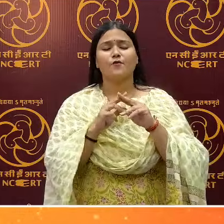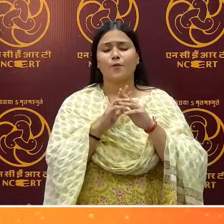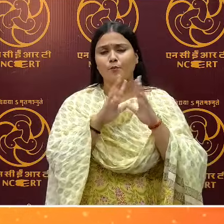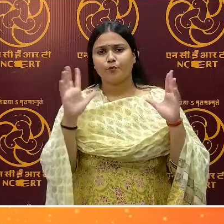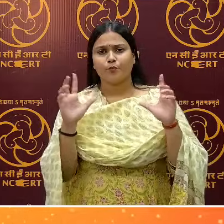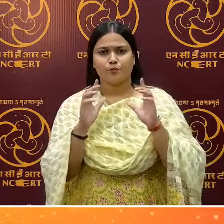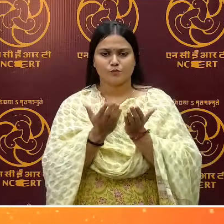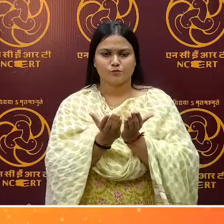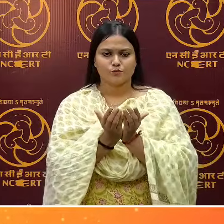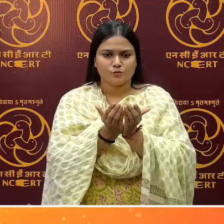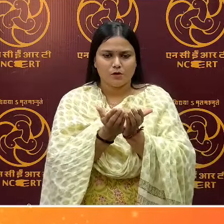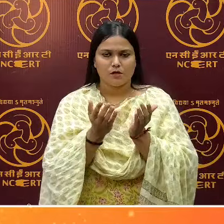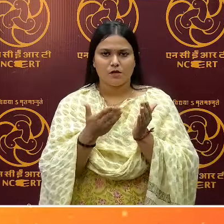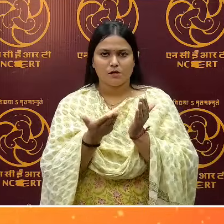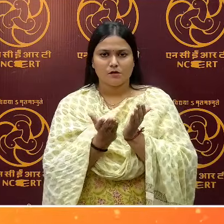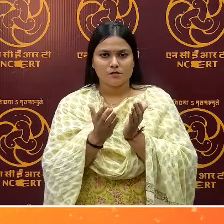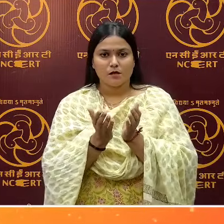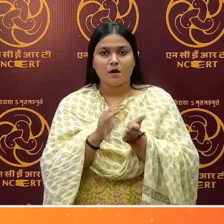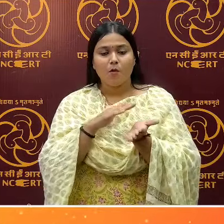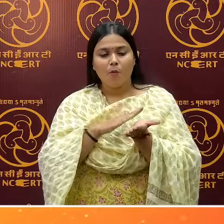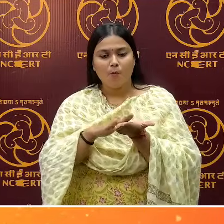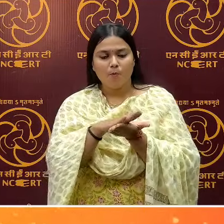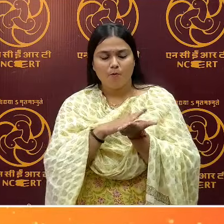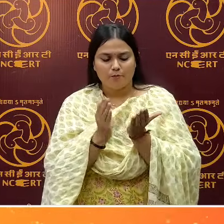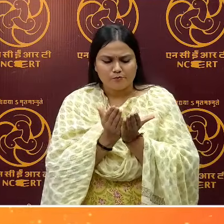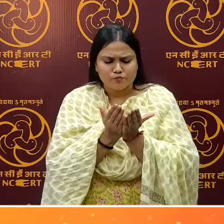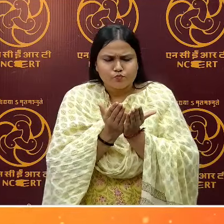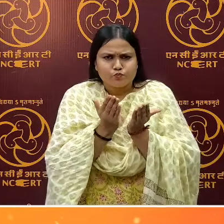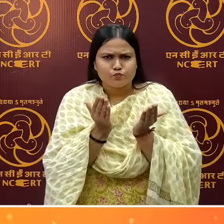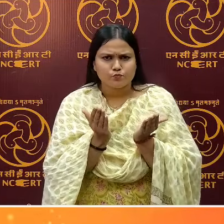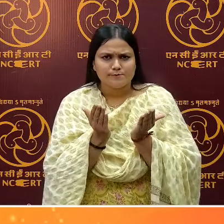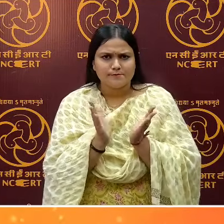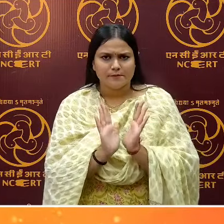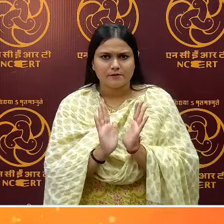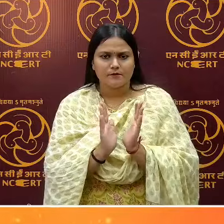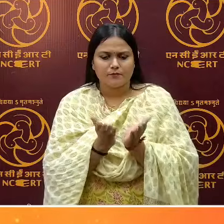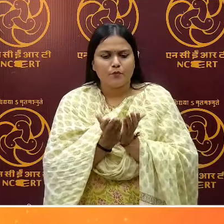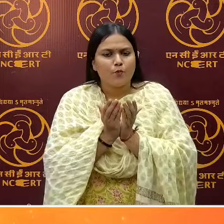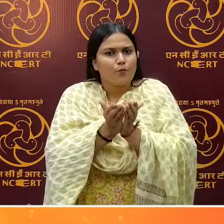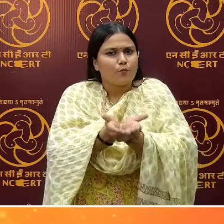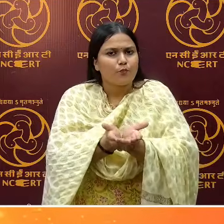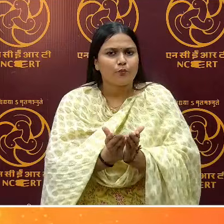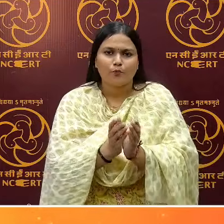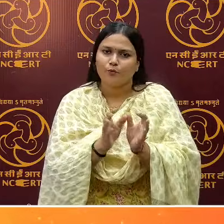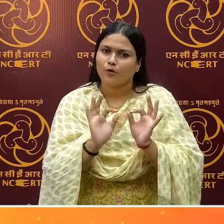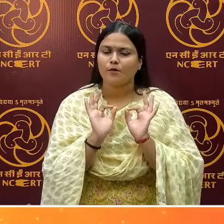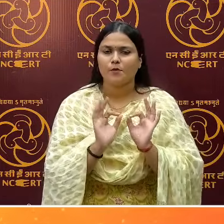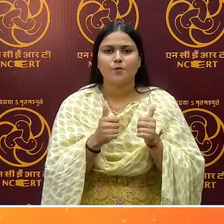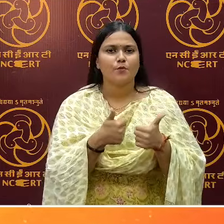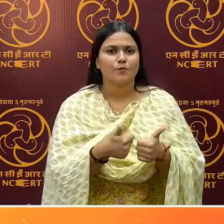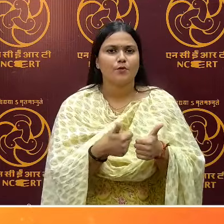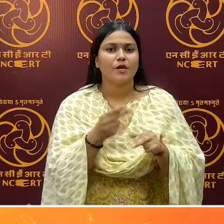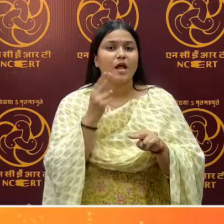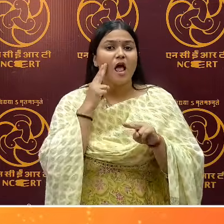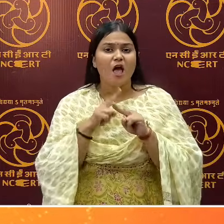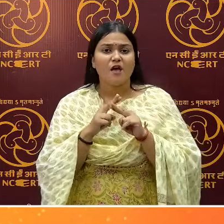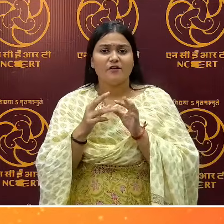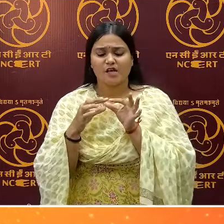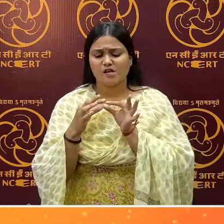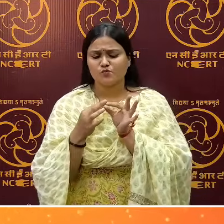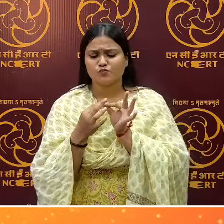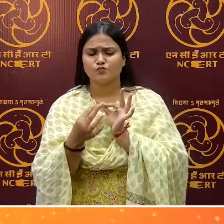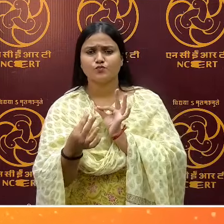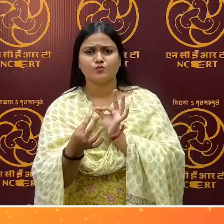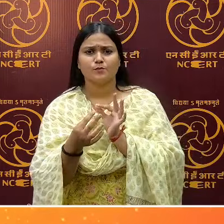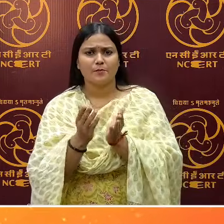usually float nicely, and an object like this may flip and may